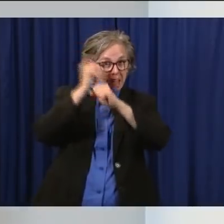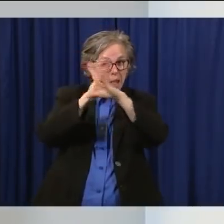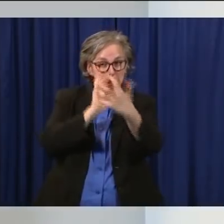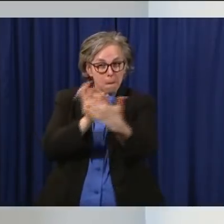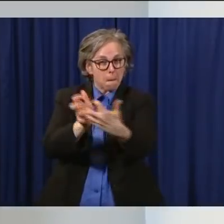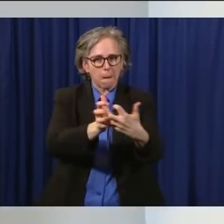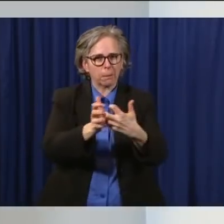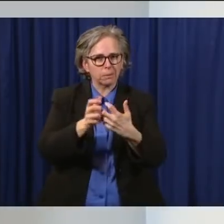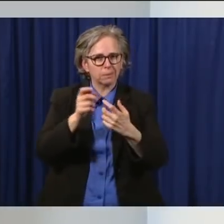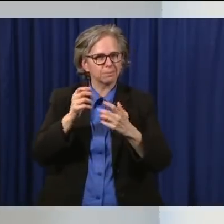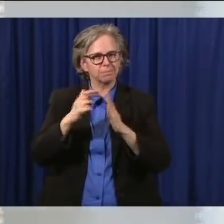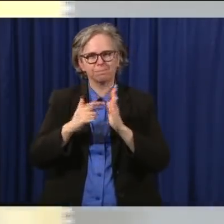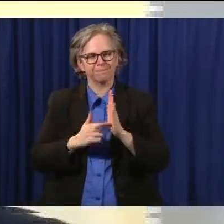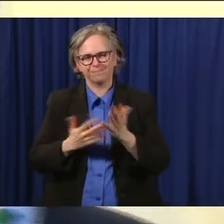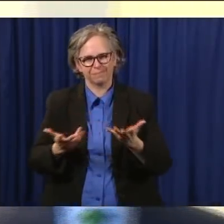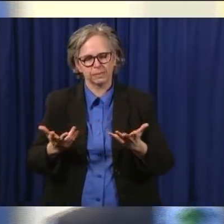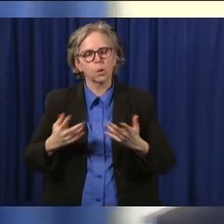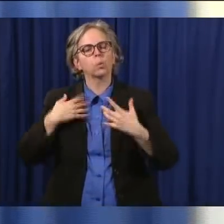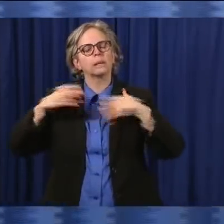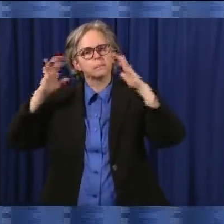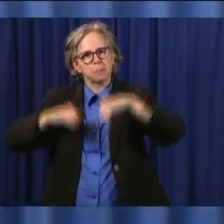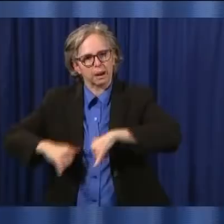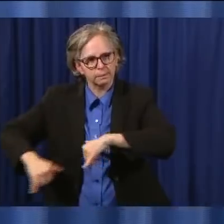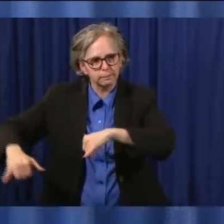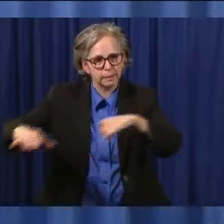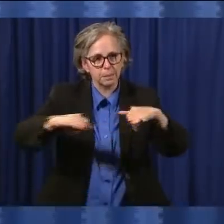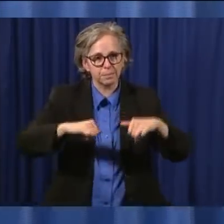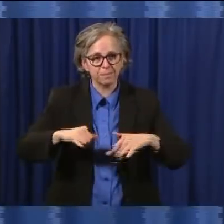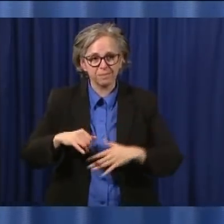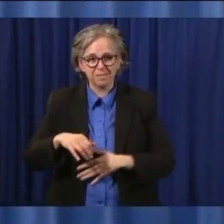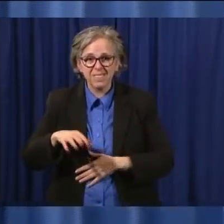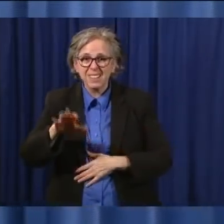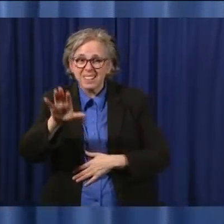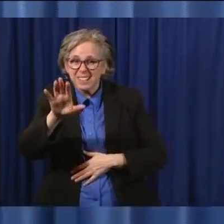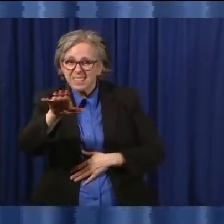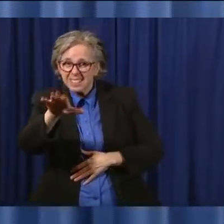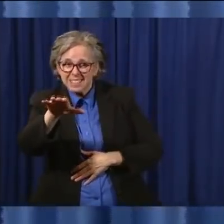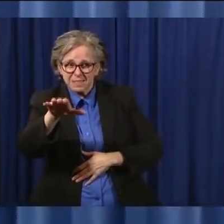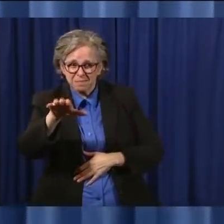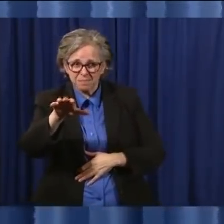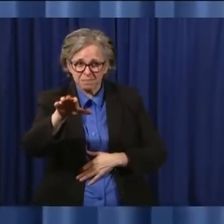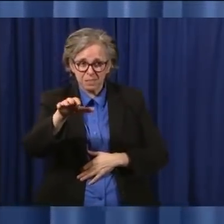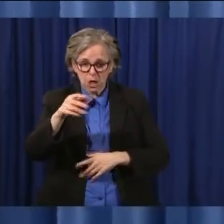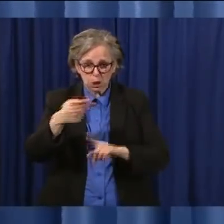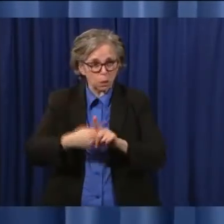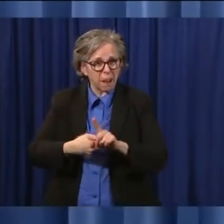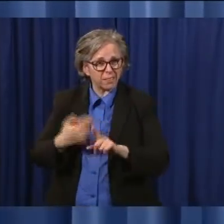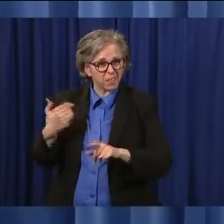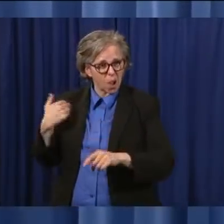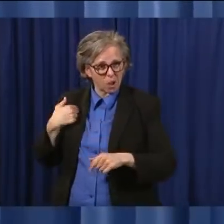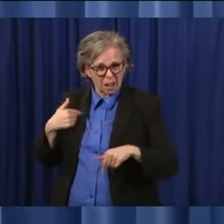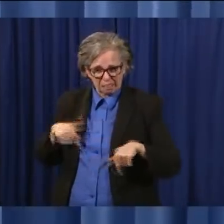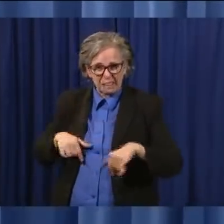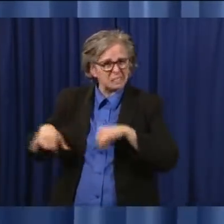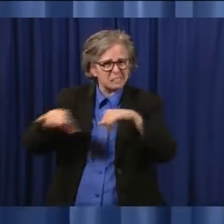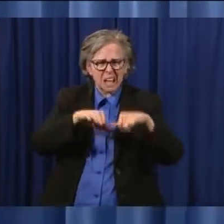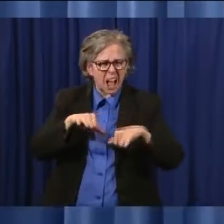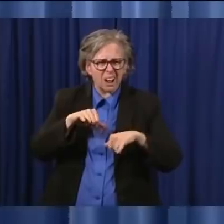in all of those settings. And just to remind everybody, none of these standards existed when we went into this,